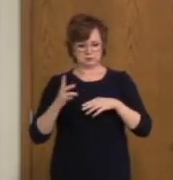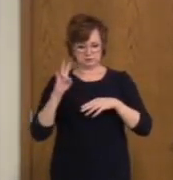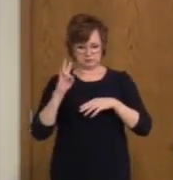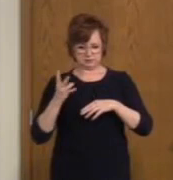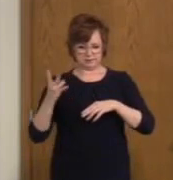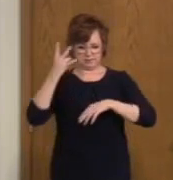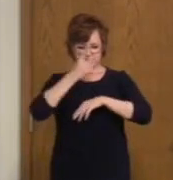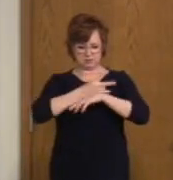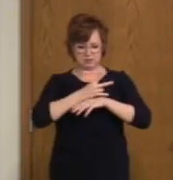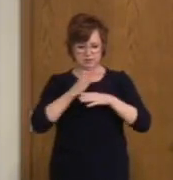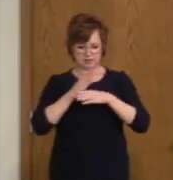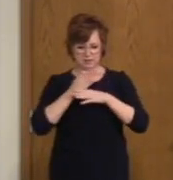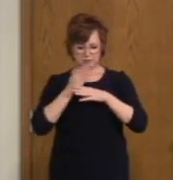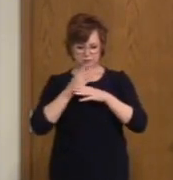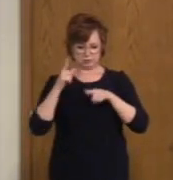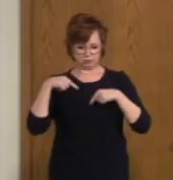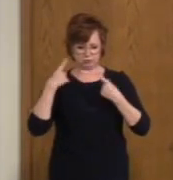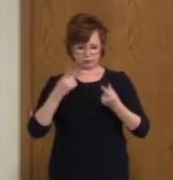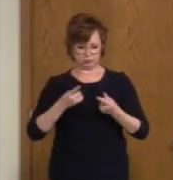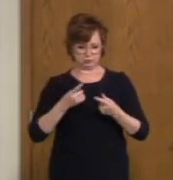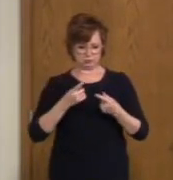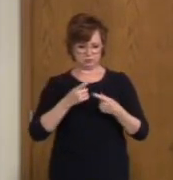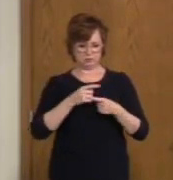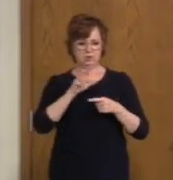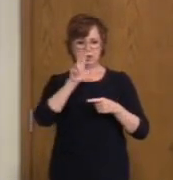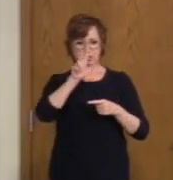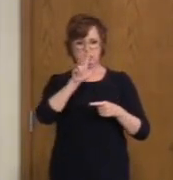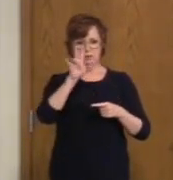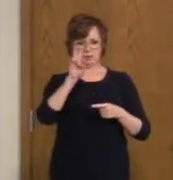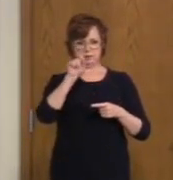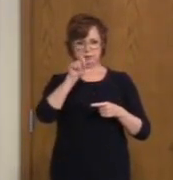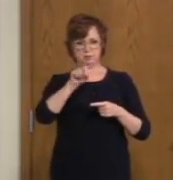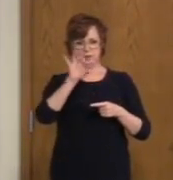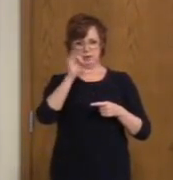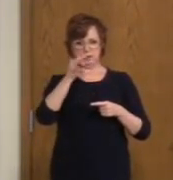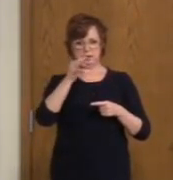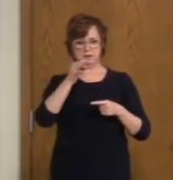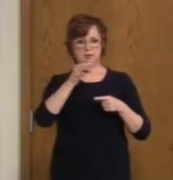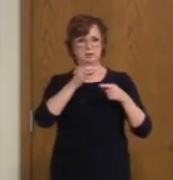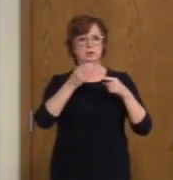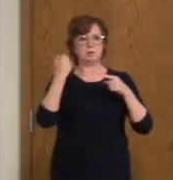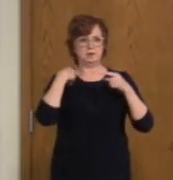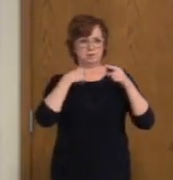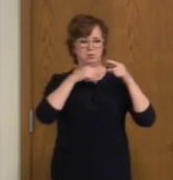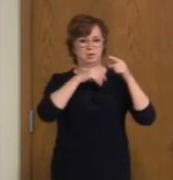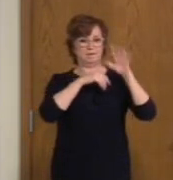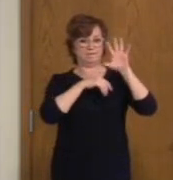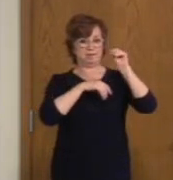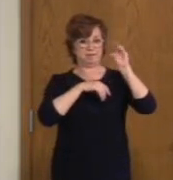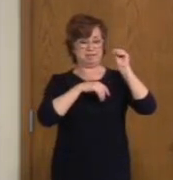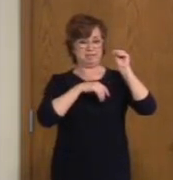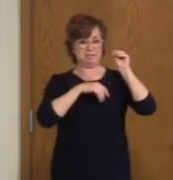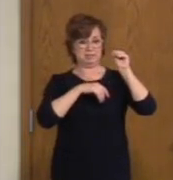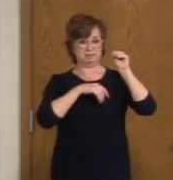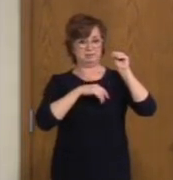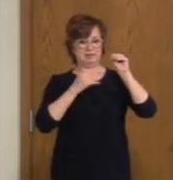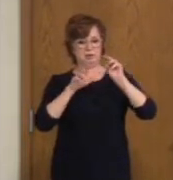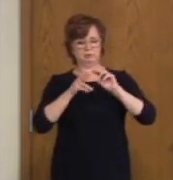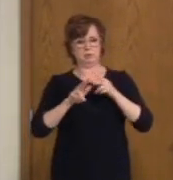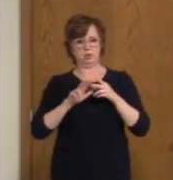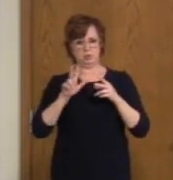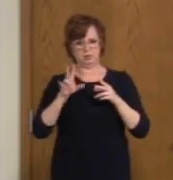was over 7 days is 37.9, went up to 50. Testing rates are